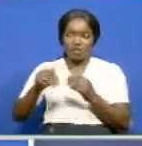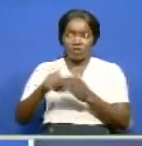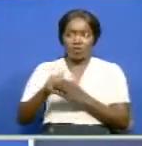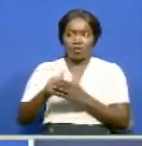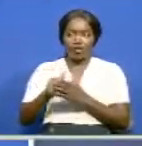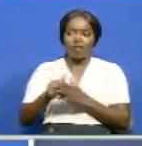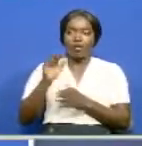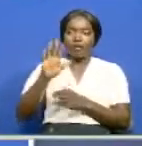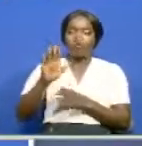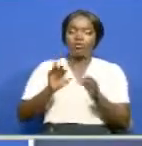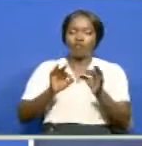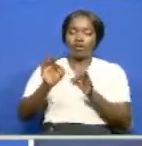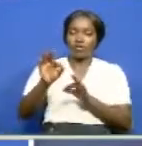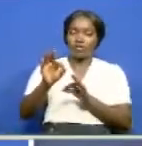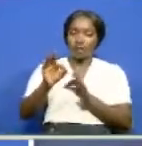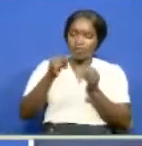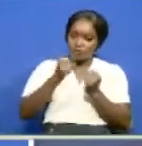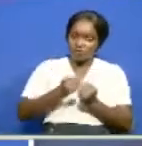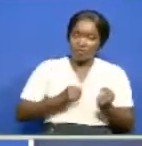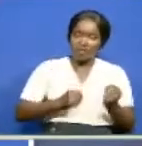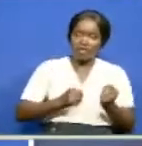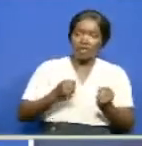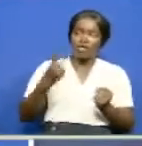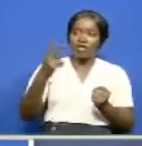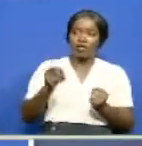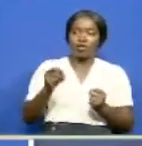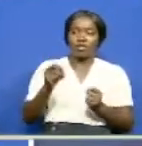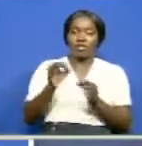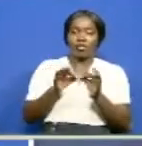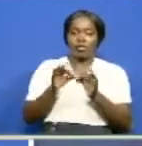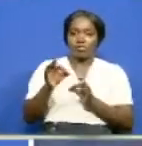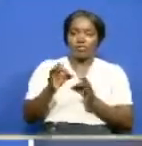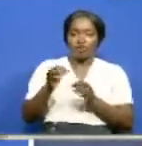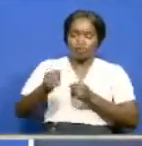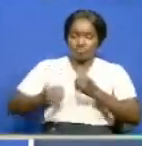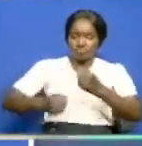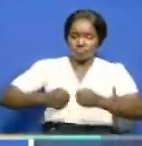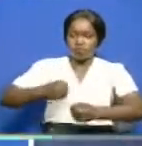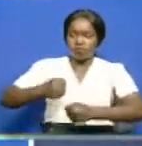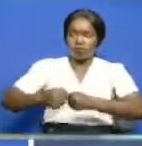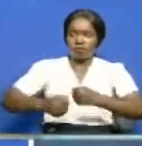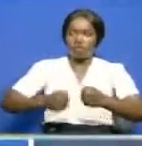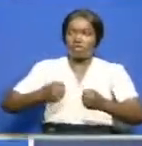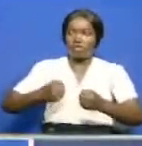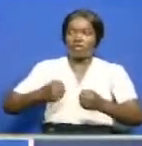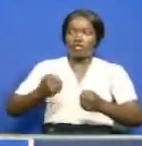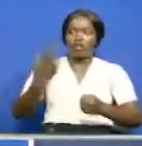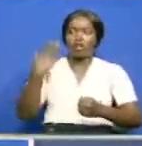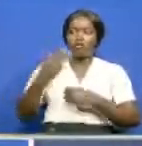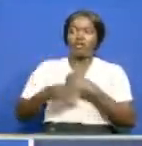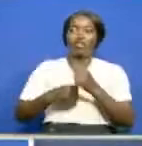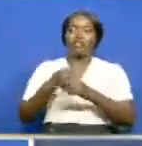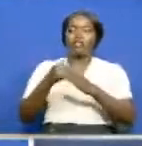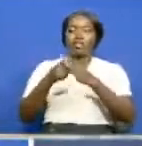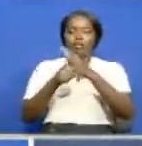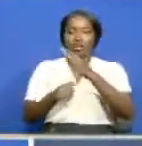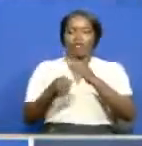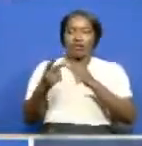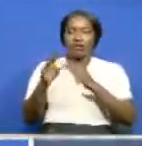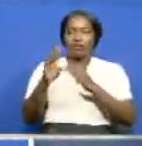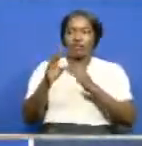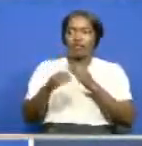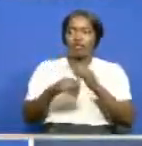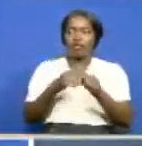covered 5-kilometer run, 20-kilometer cycling, and 2.5-kilometers run. Ochieng, who won last year's under 24 years duathlon in